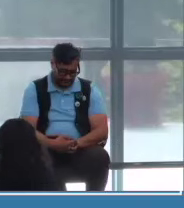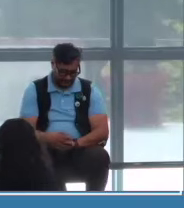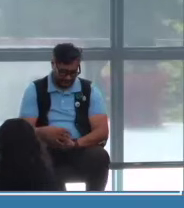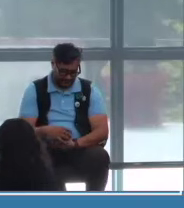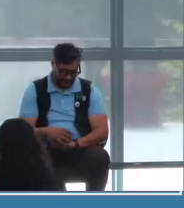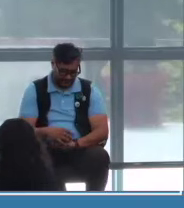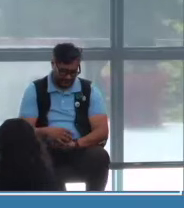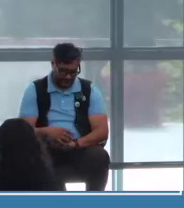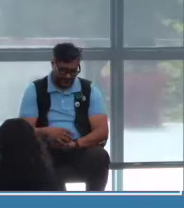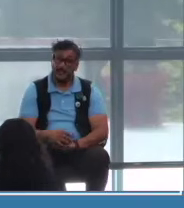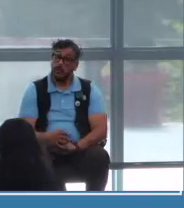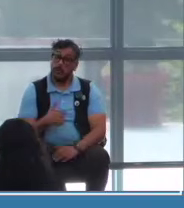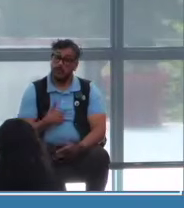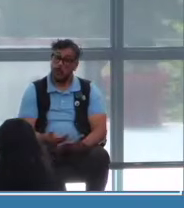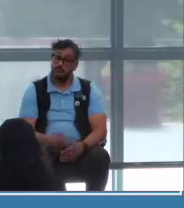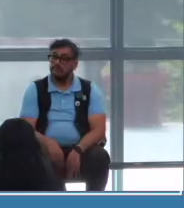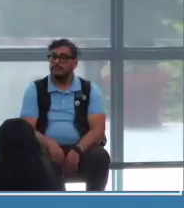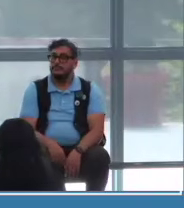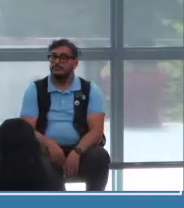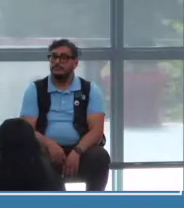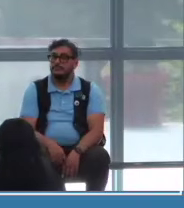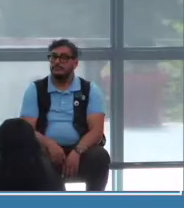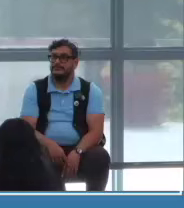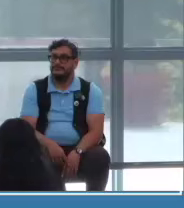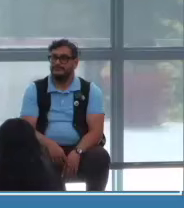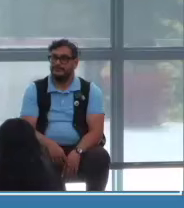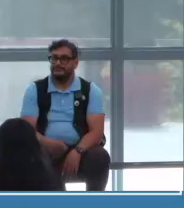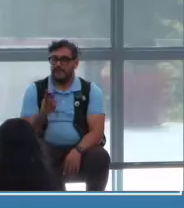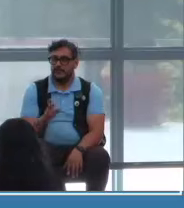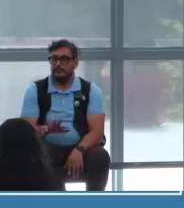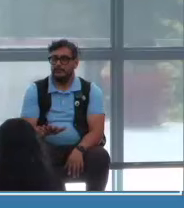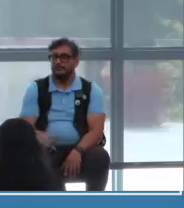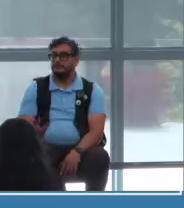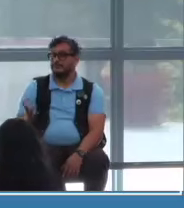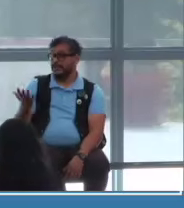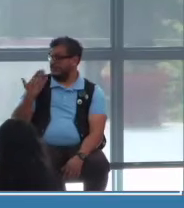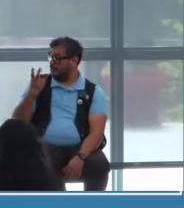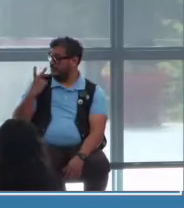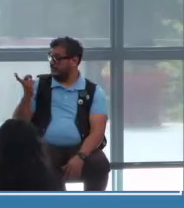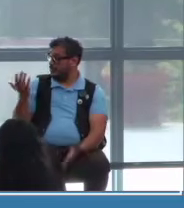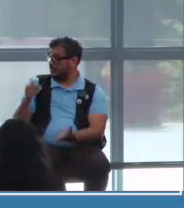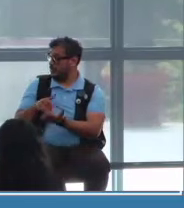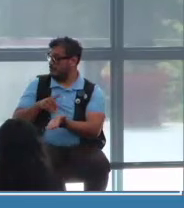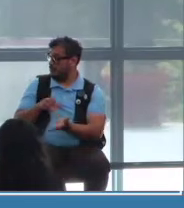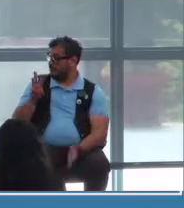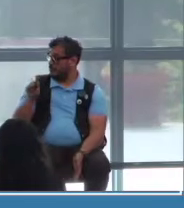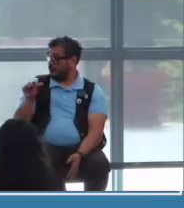And we have a question here. Good morning. It's so good to see you again, Dr. Wallace.